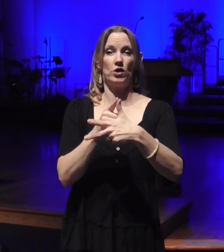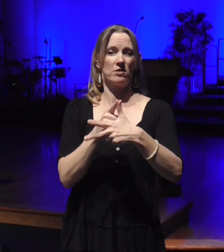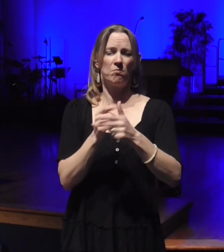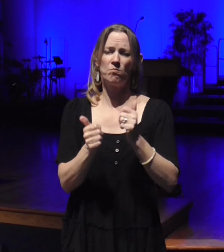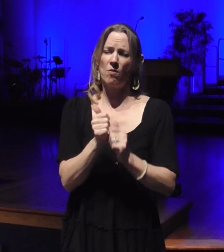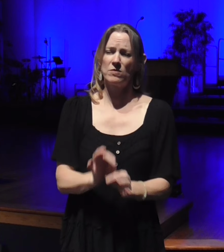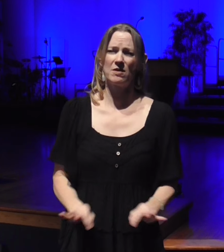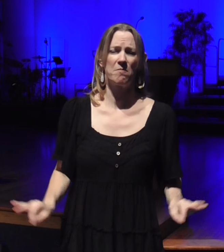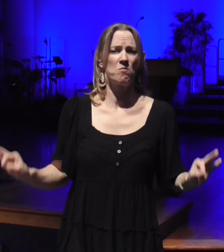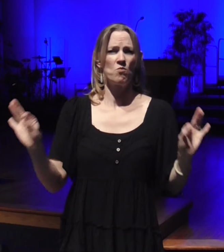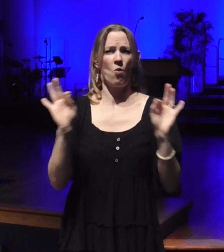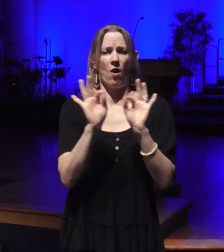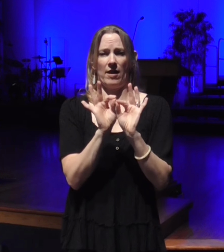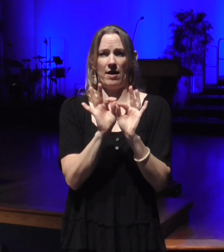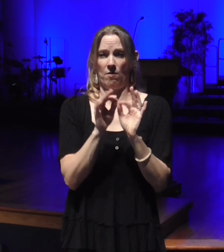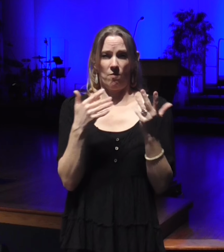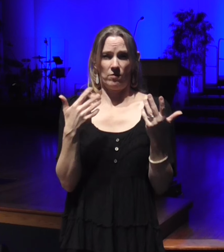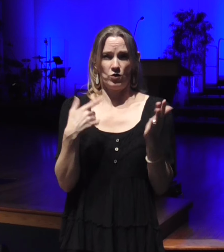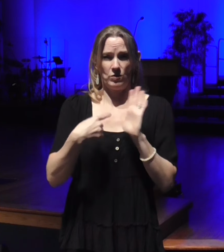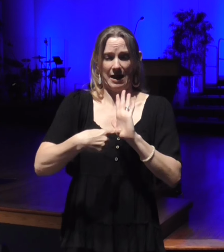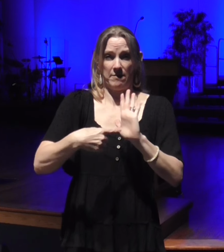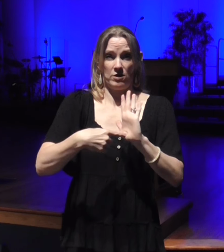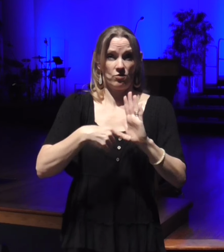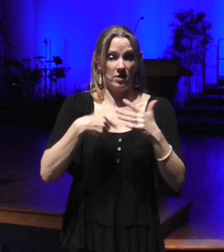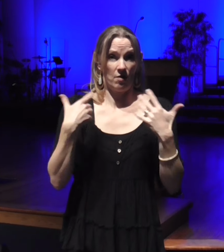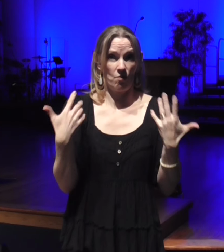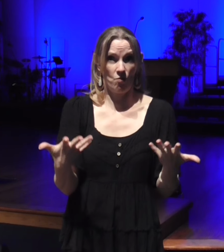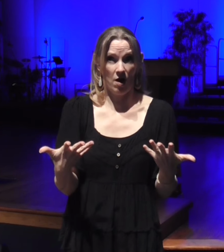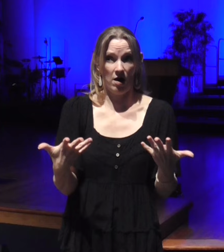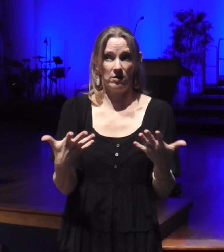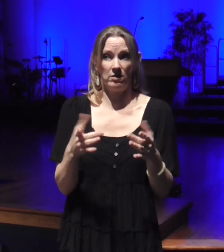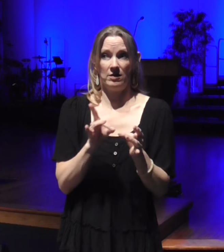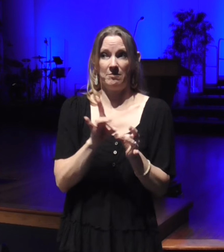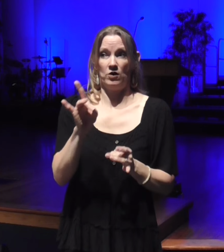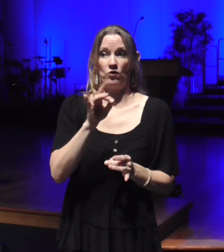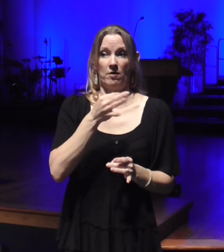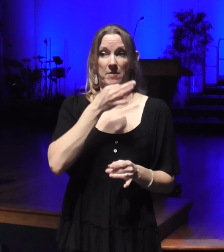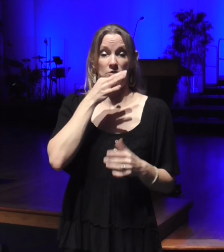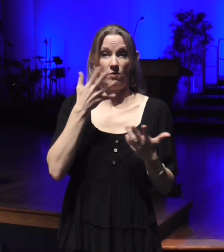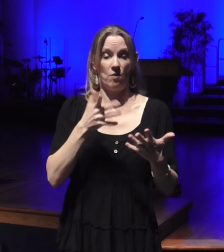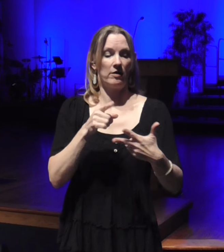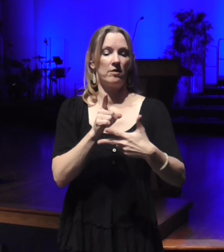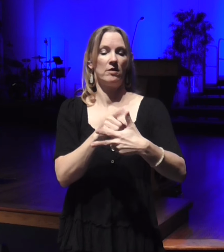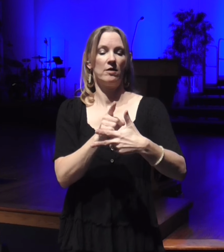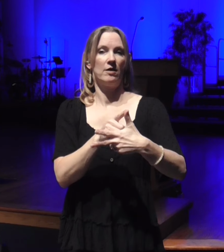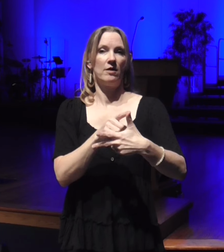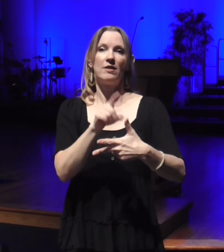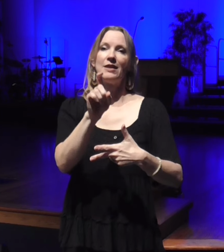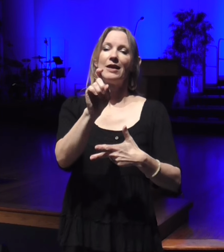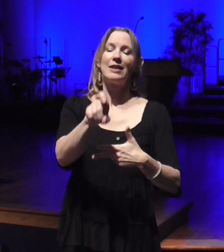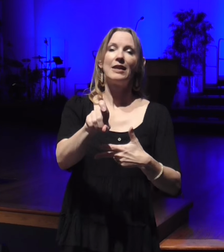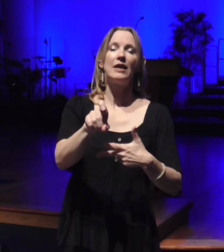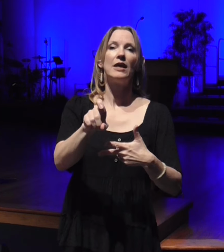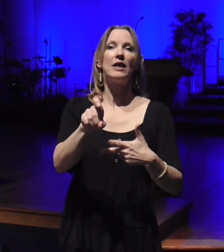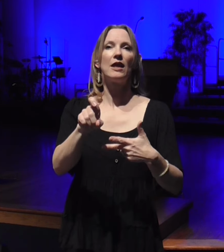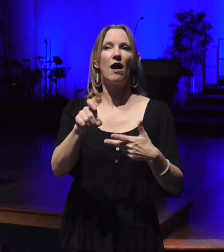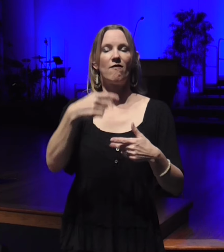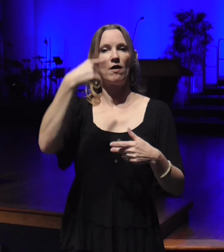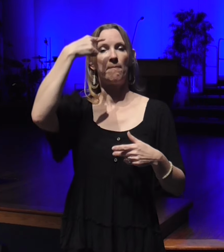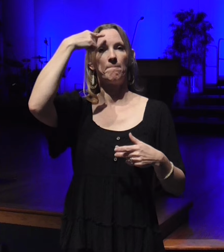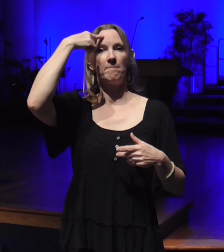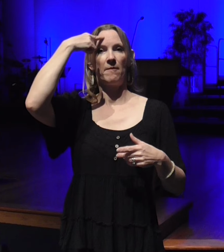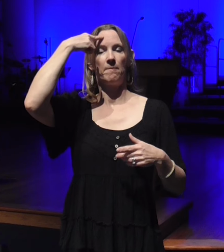most important one to demonstrate spiritual mastery, is the necessity of having a